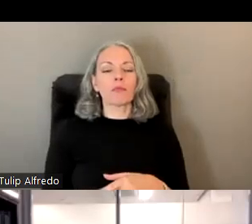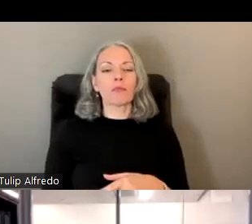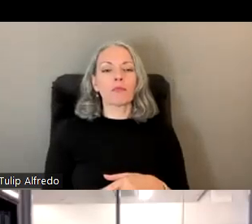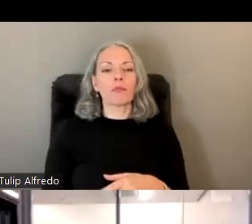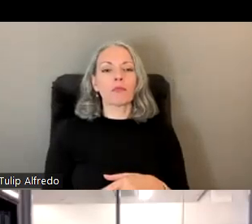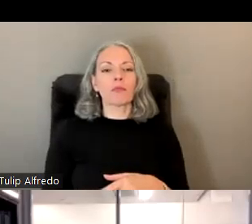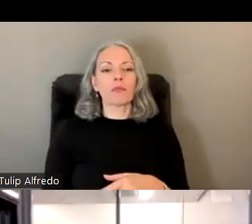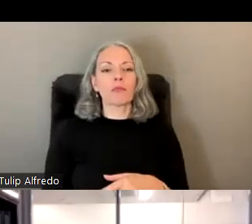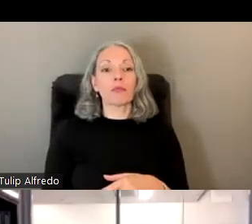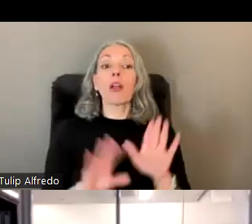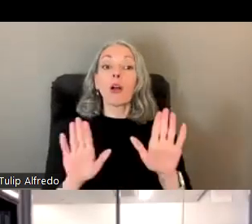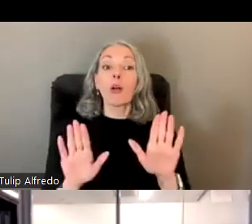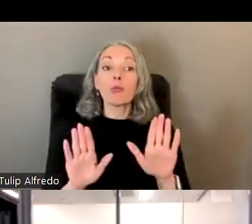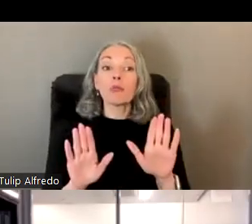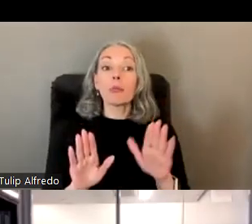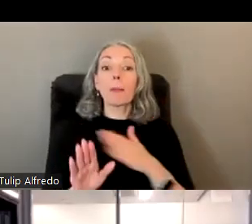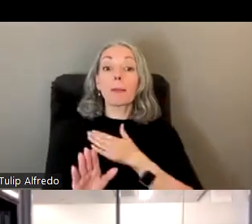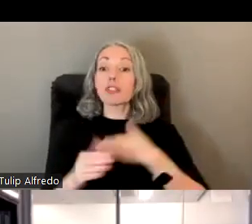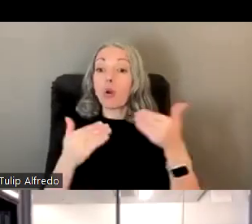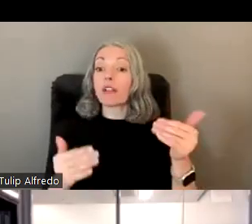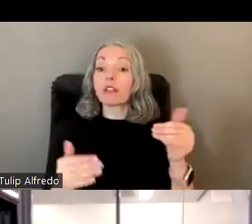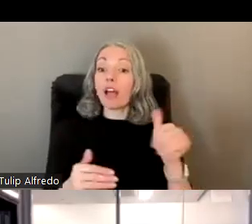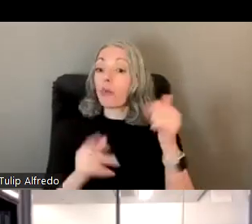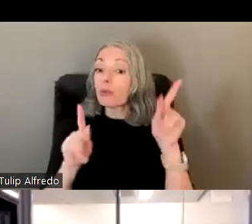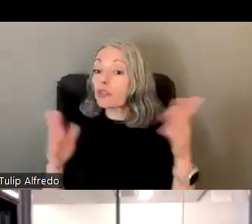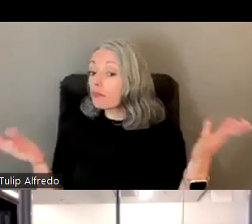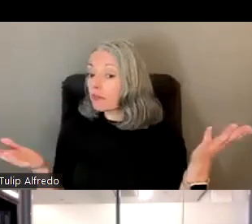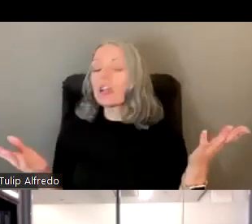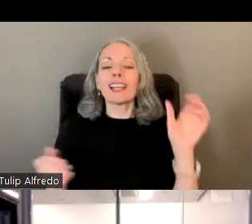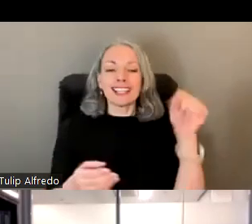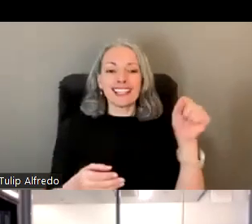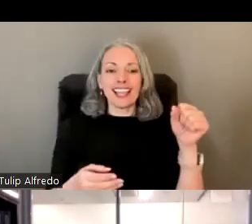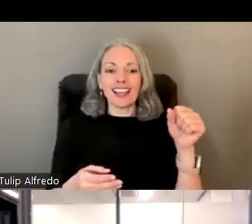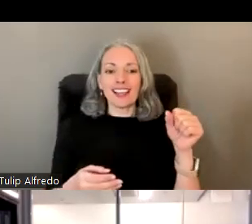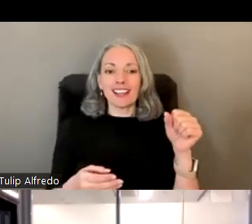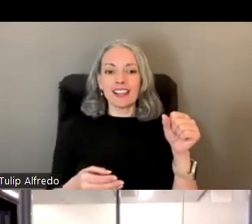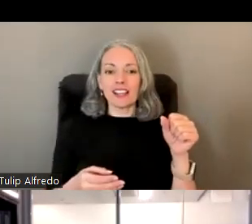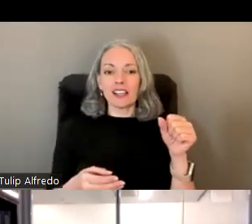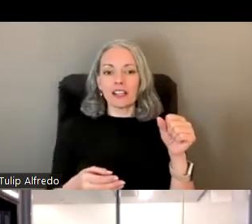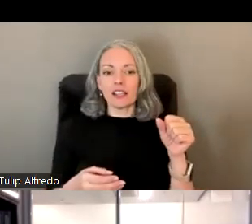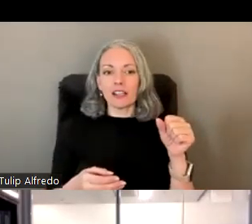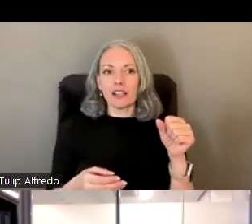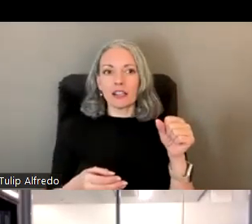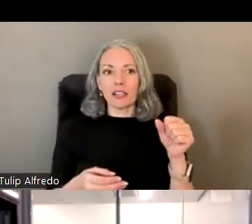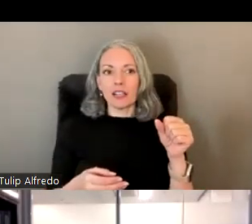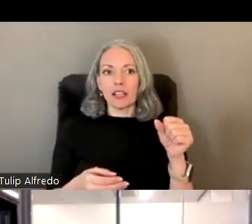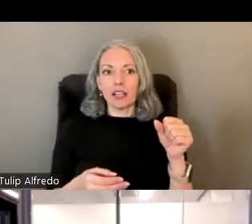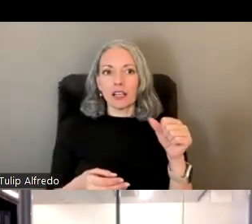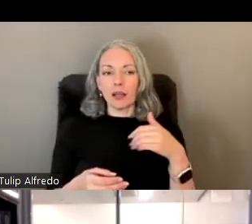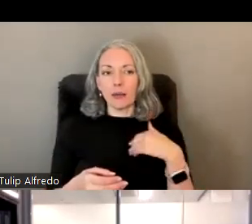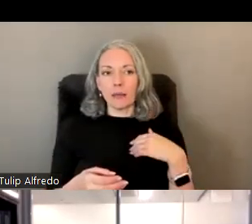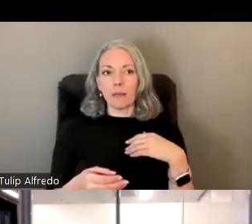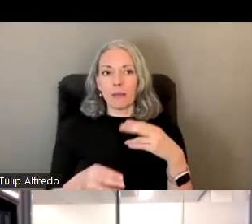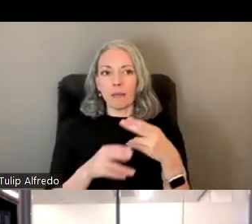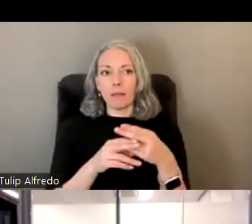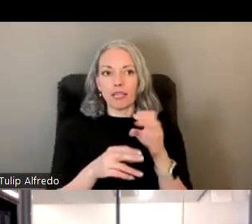The other, go ahead. Yeah, please. Somebody else. Yeah, could I just, about the long-term support services, what impact